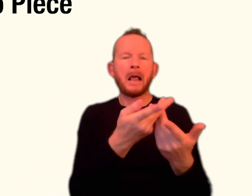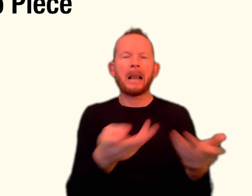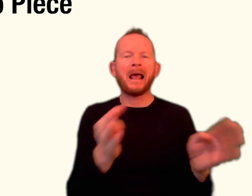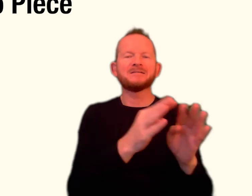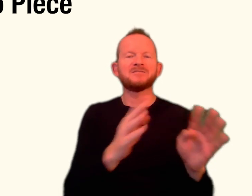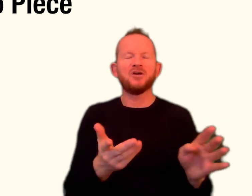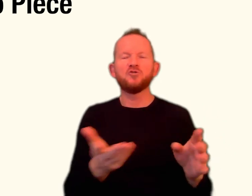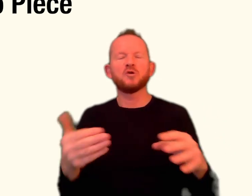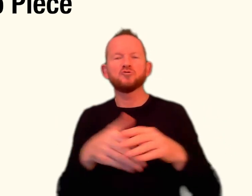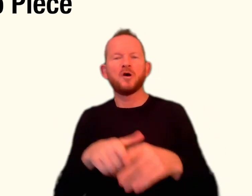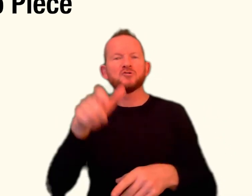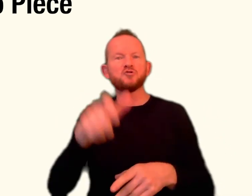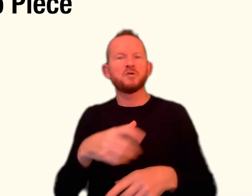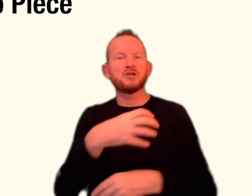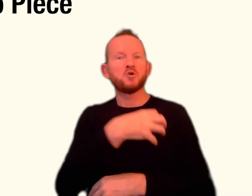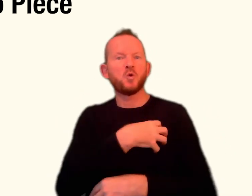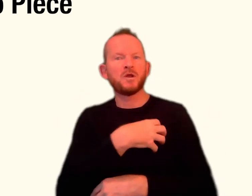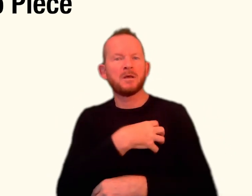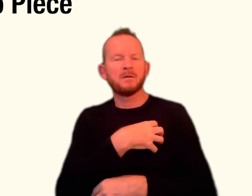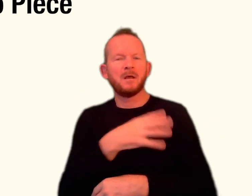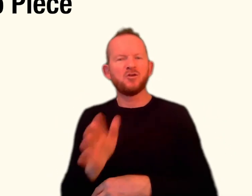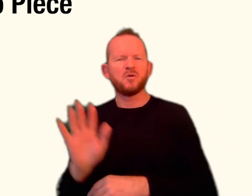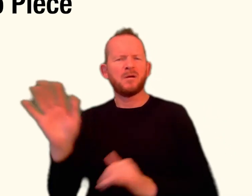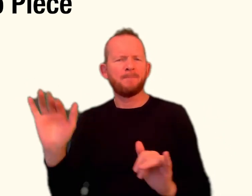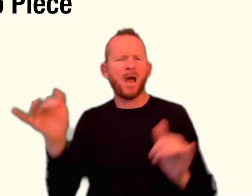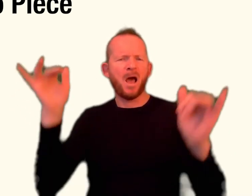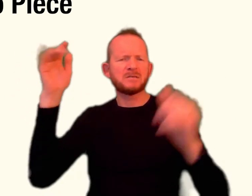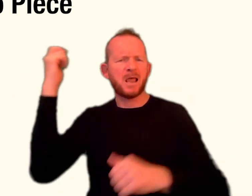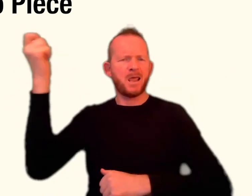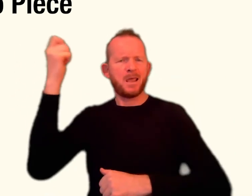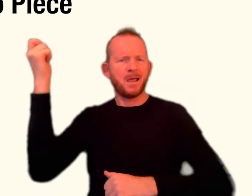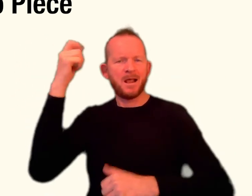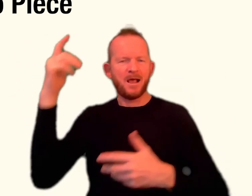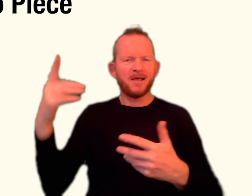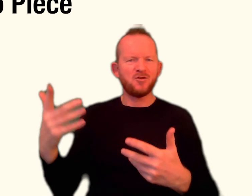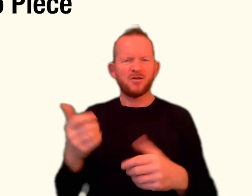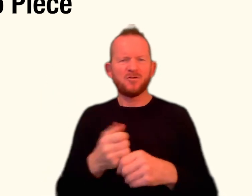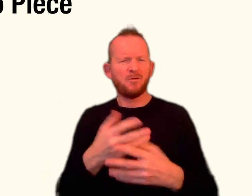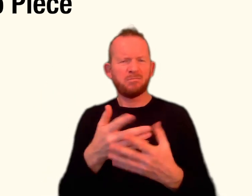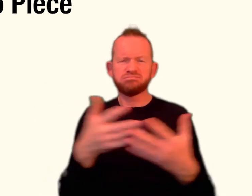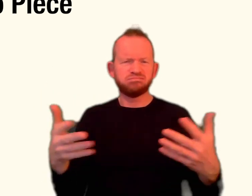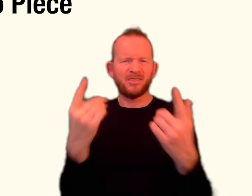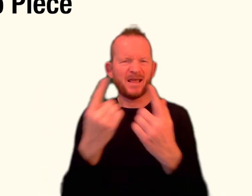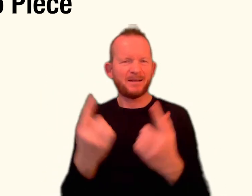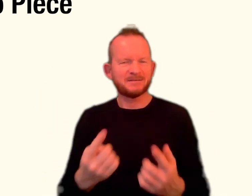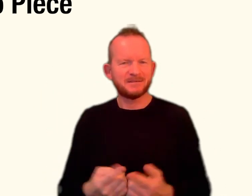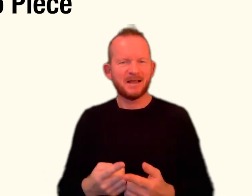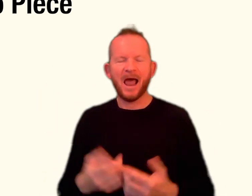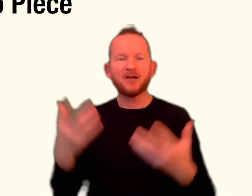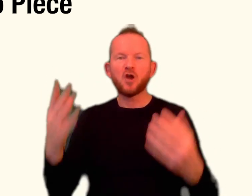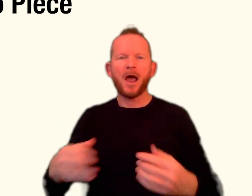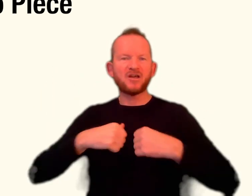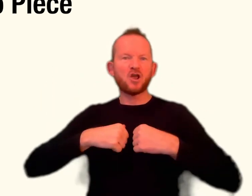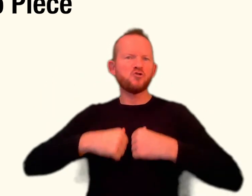could join the student union, you could party, you could, do all sorts of things. I think not having